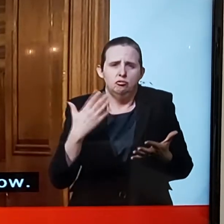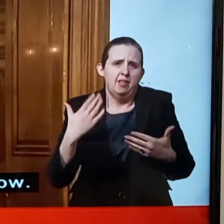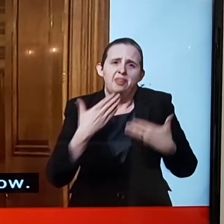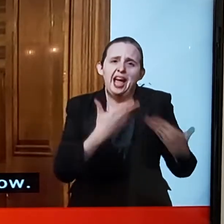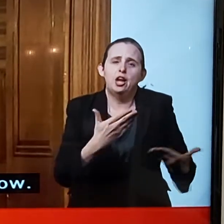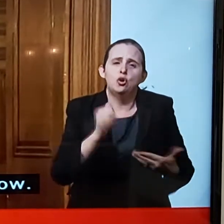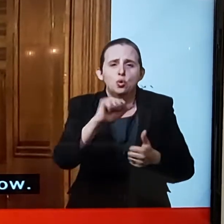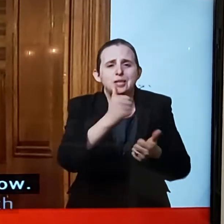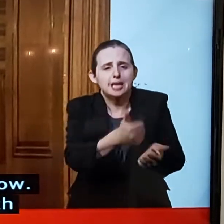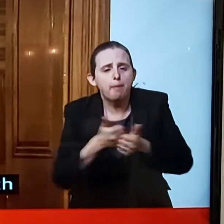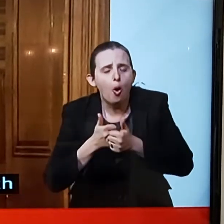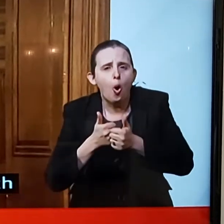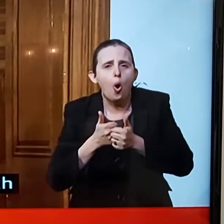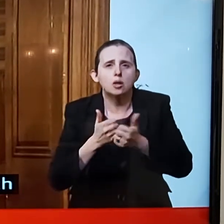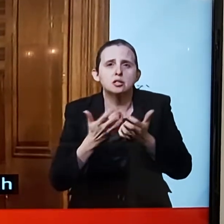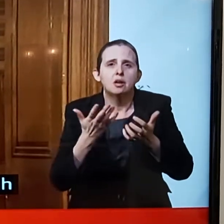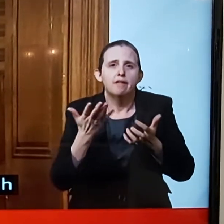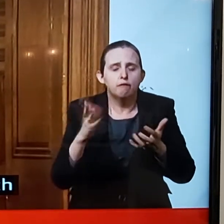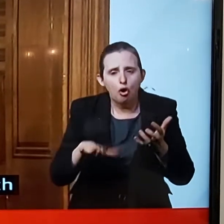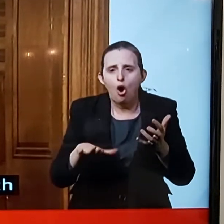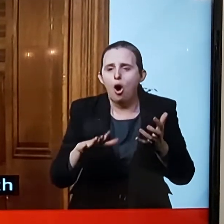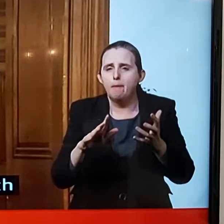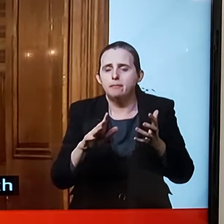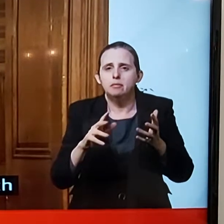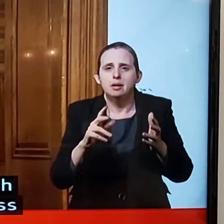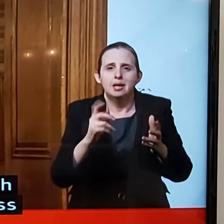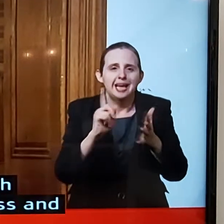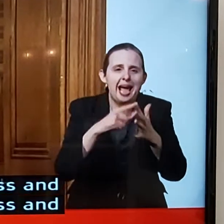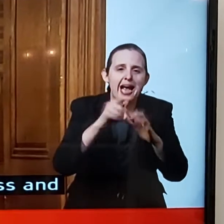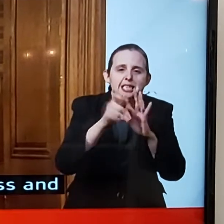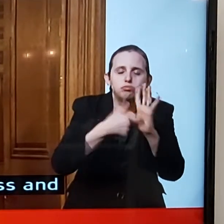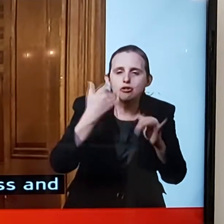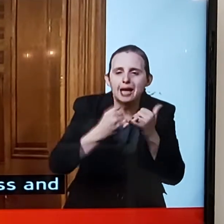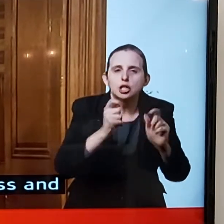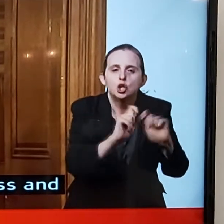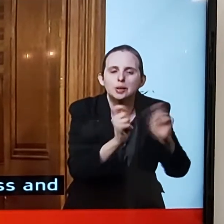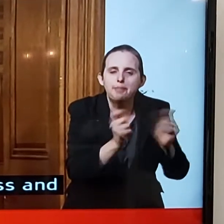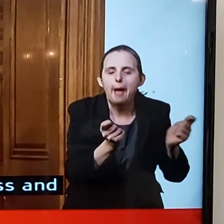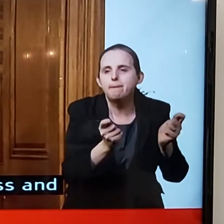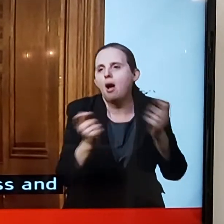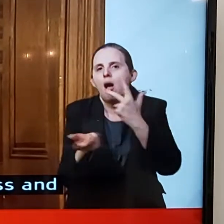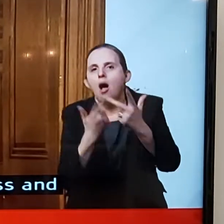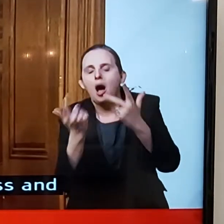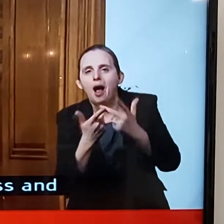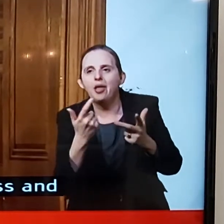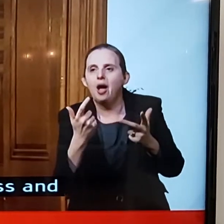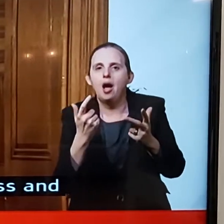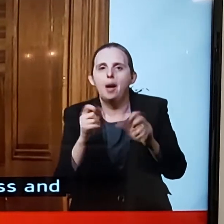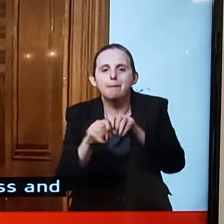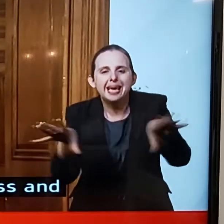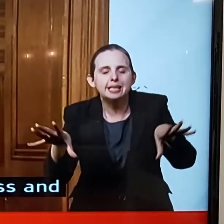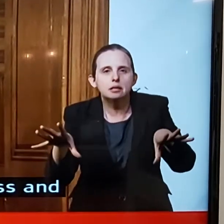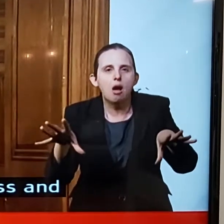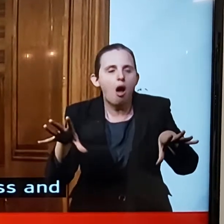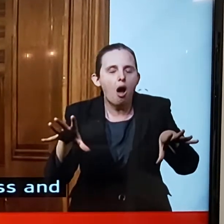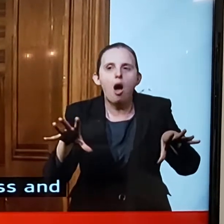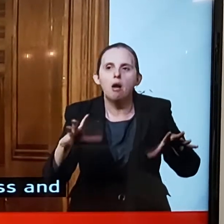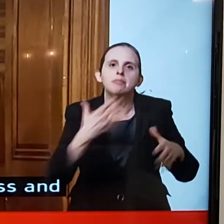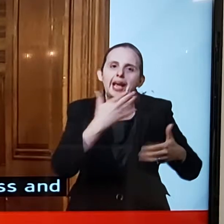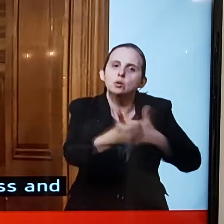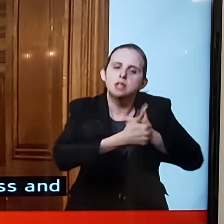all the other serious UK media outlets, this vaccination programme is going well. People's enthusiasm